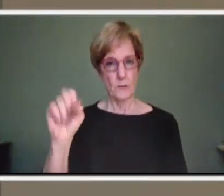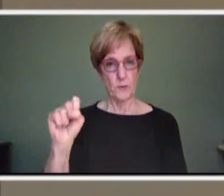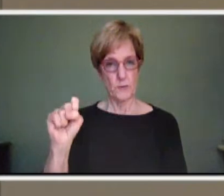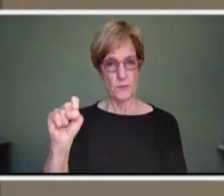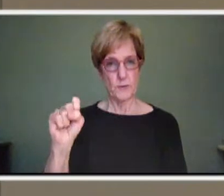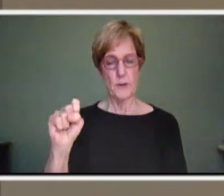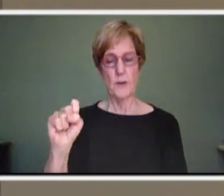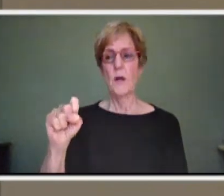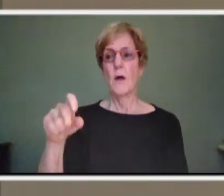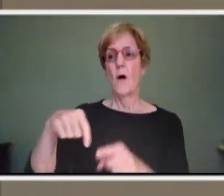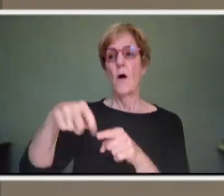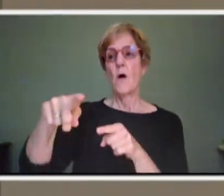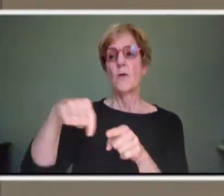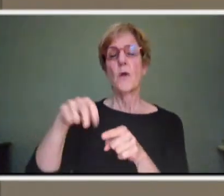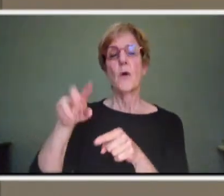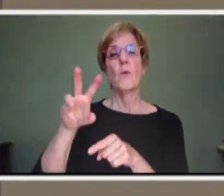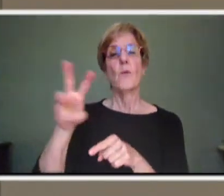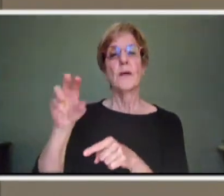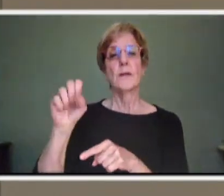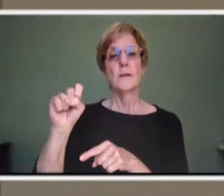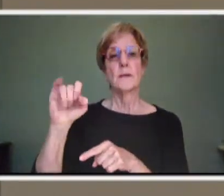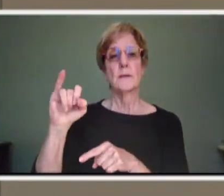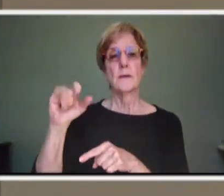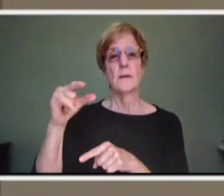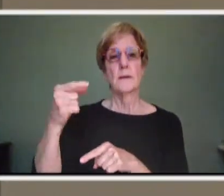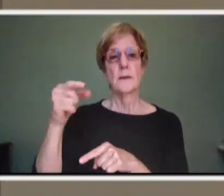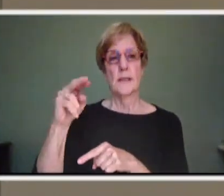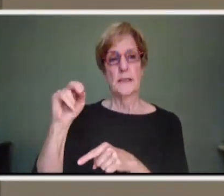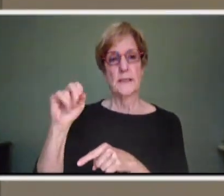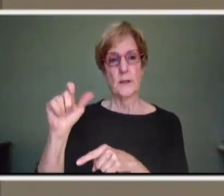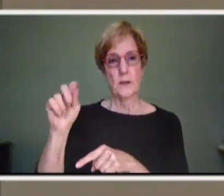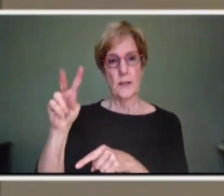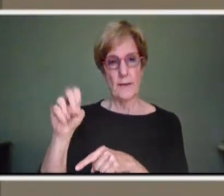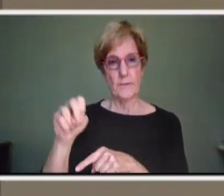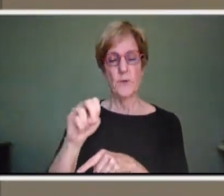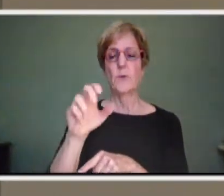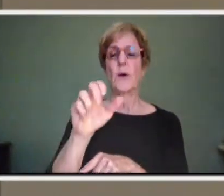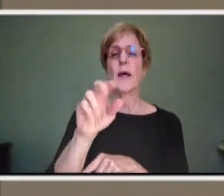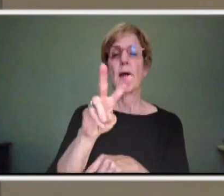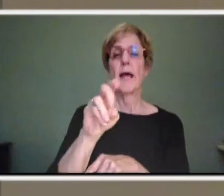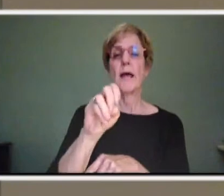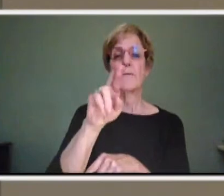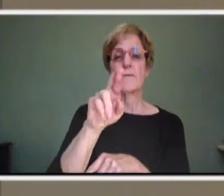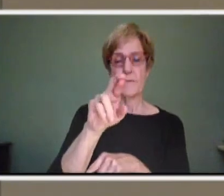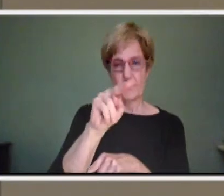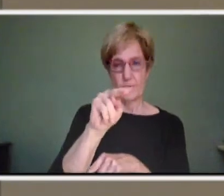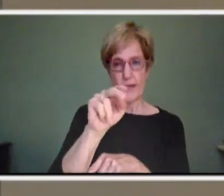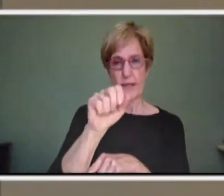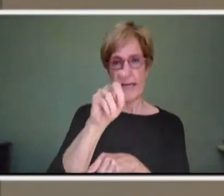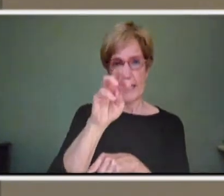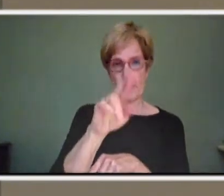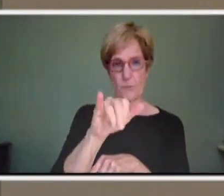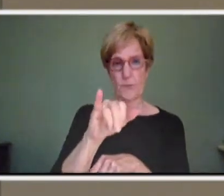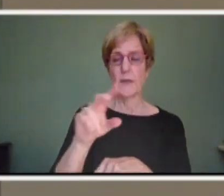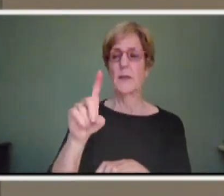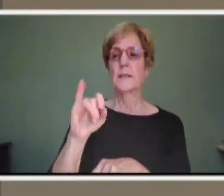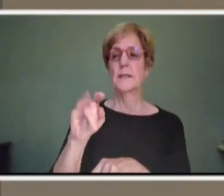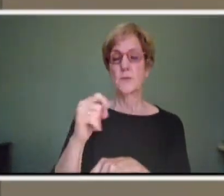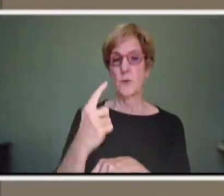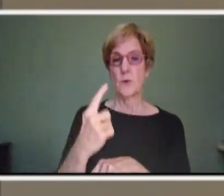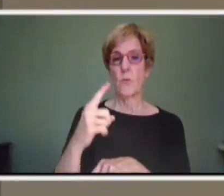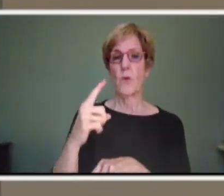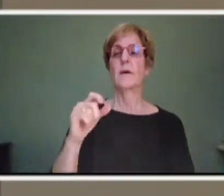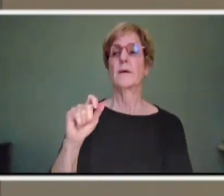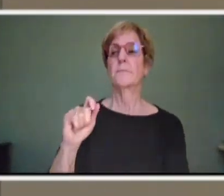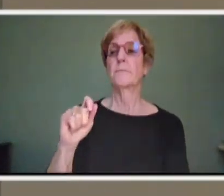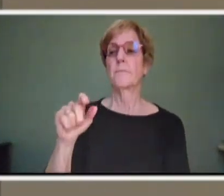along the west side of Siegel Avenue and the east side of Van Every Street, south of Belmont in Council District 1, Ms. Anderson's district. They